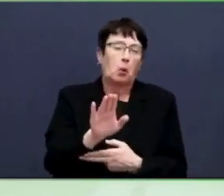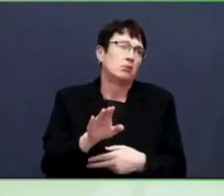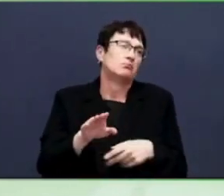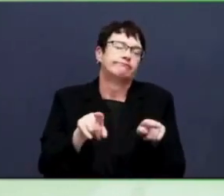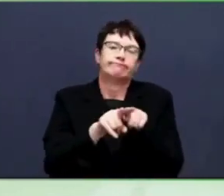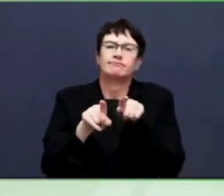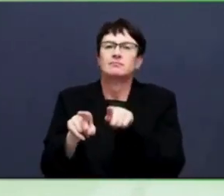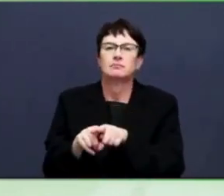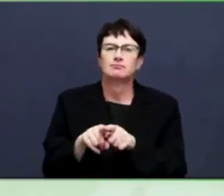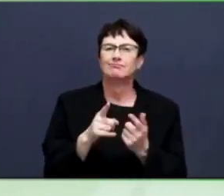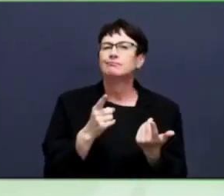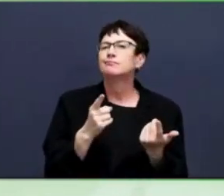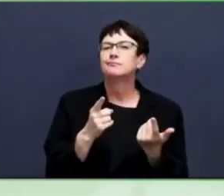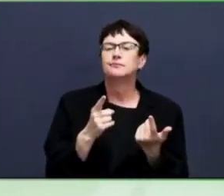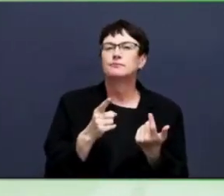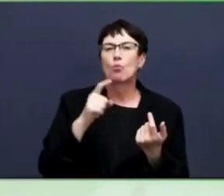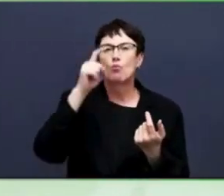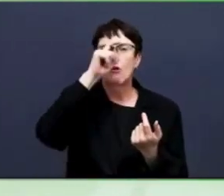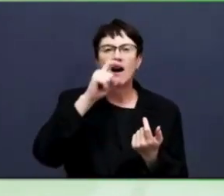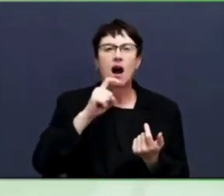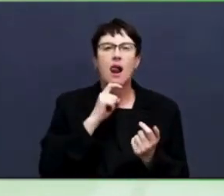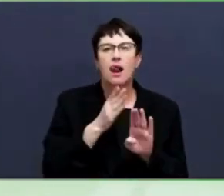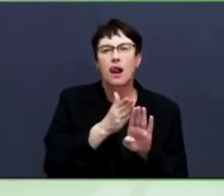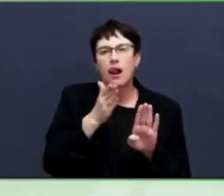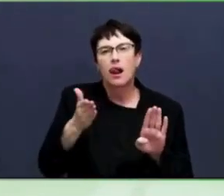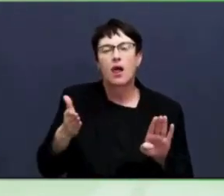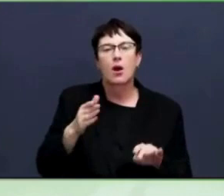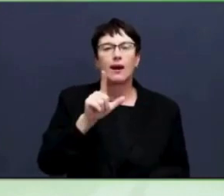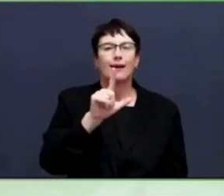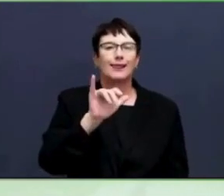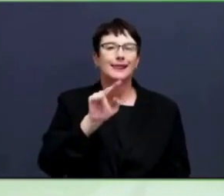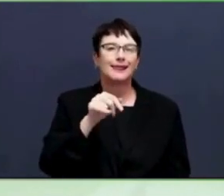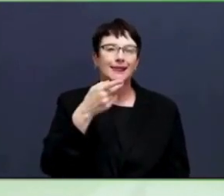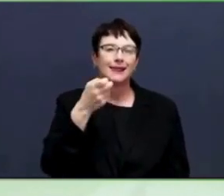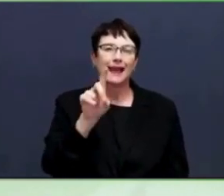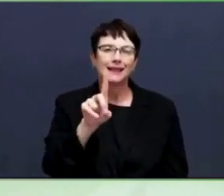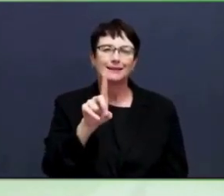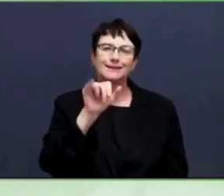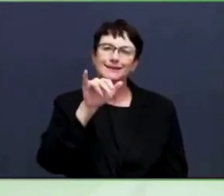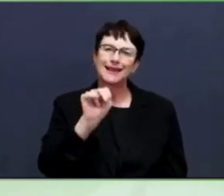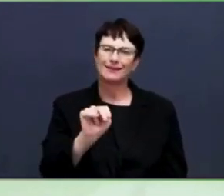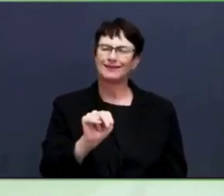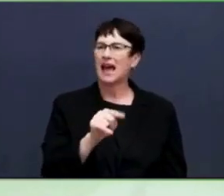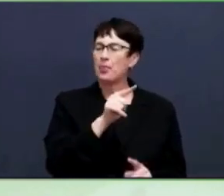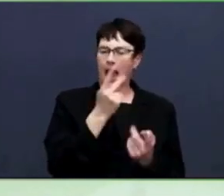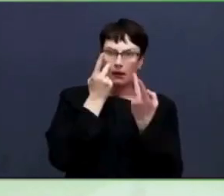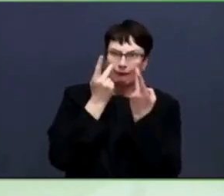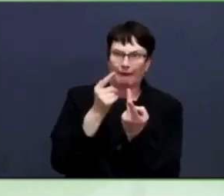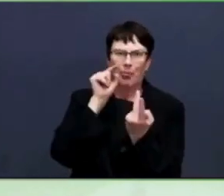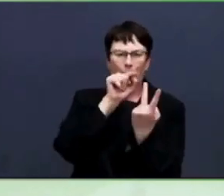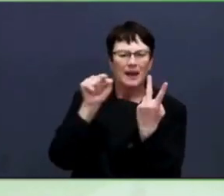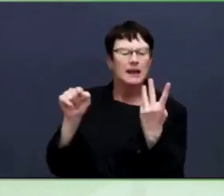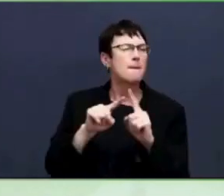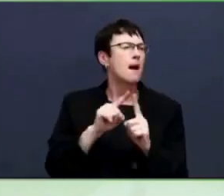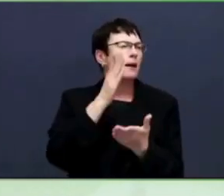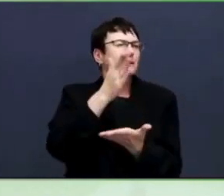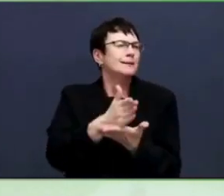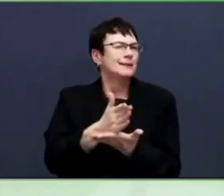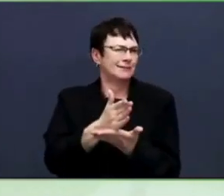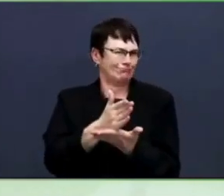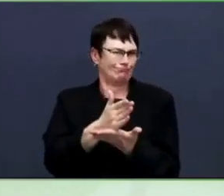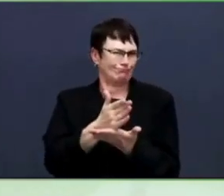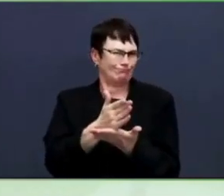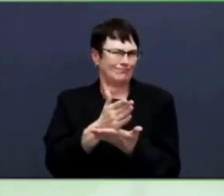factors. So while we're encouraging the scientists to say, okay, how do we actually get the science to be robust when